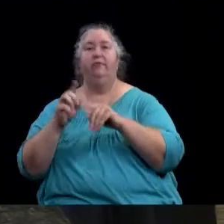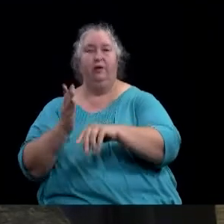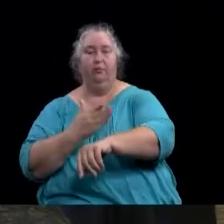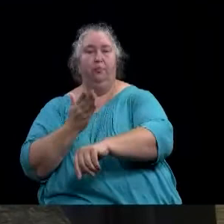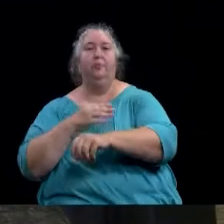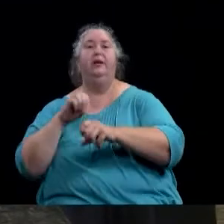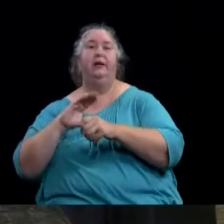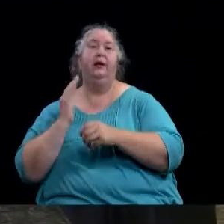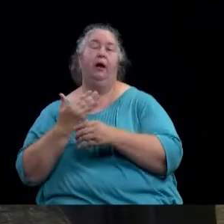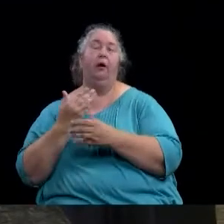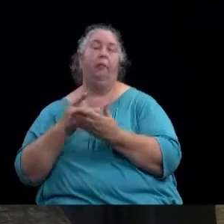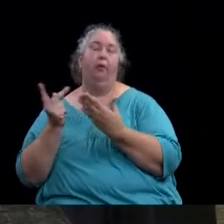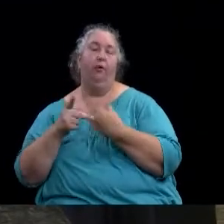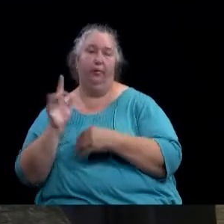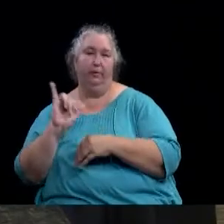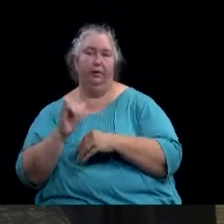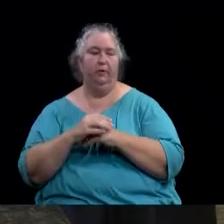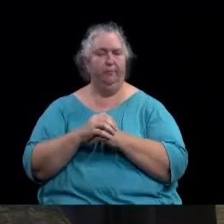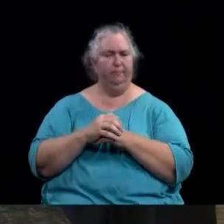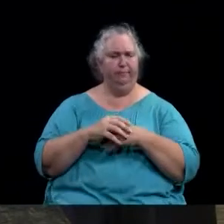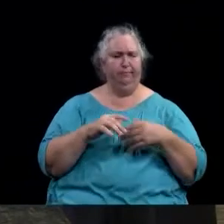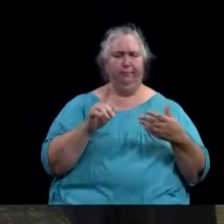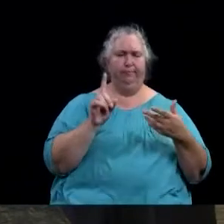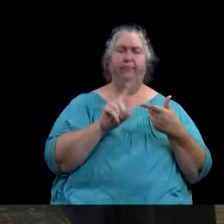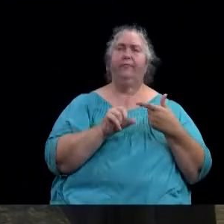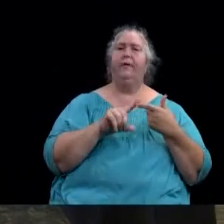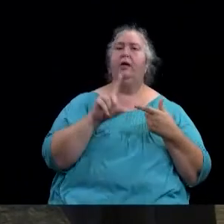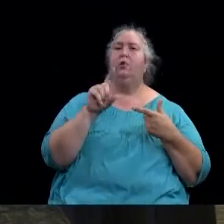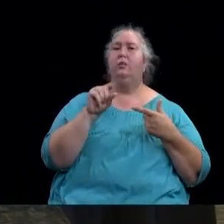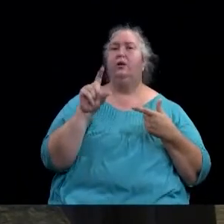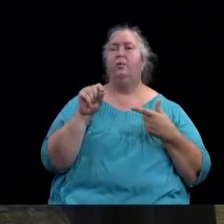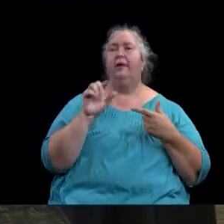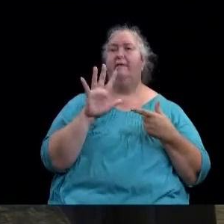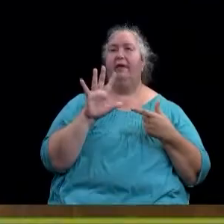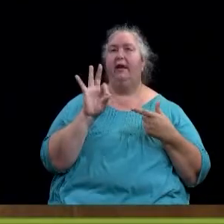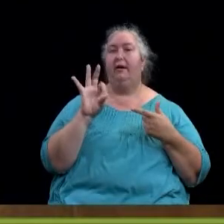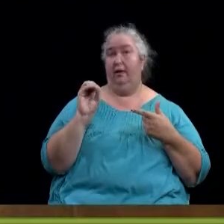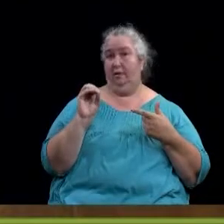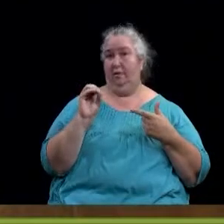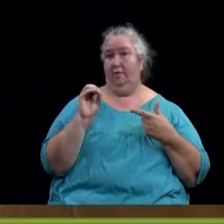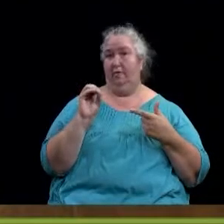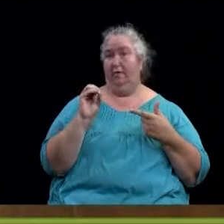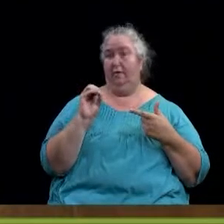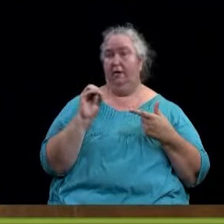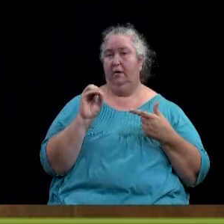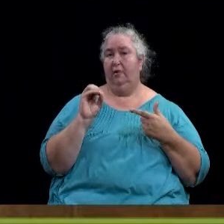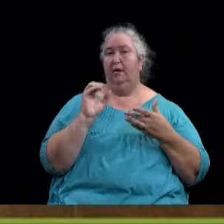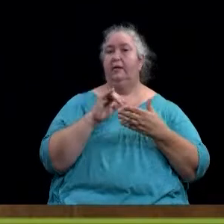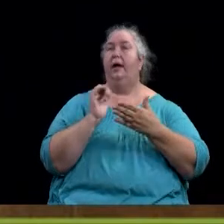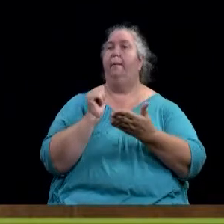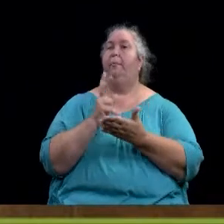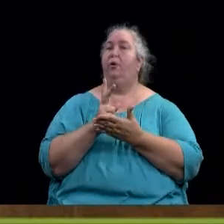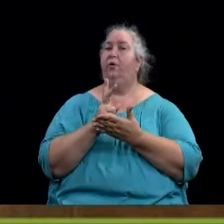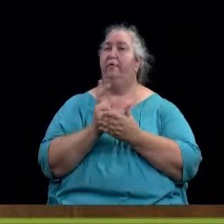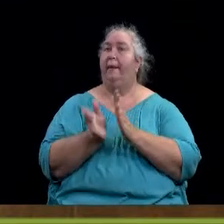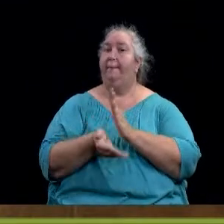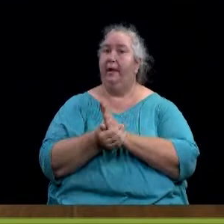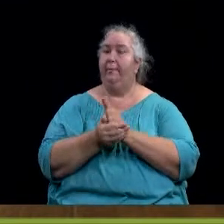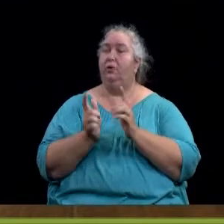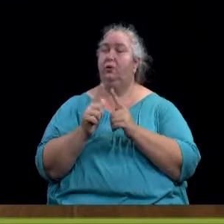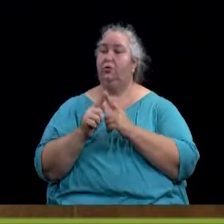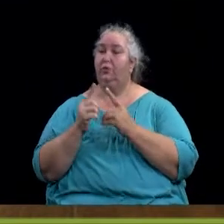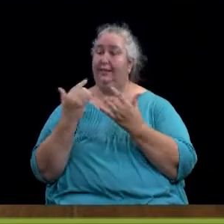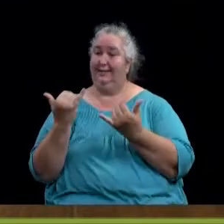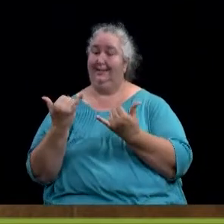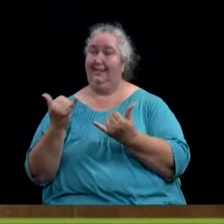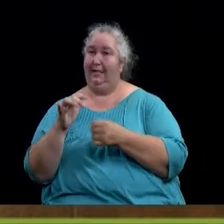Resolution 2020-590 approves an amendment to the existing interlocal agreement with McLennan County for economic